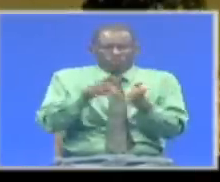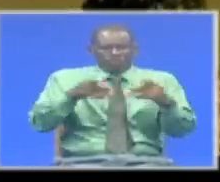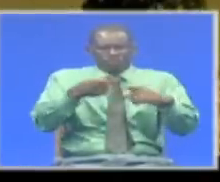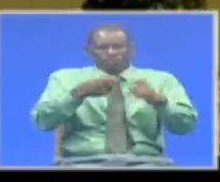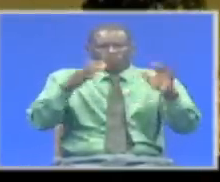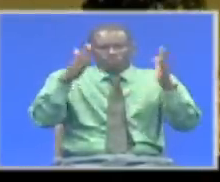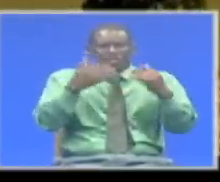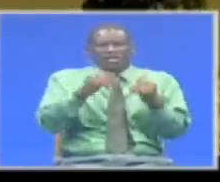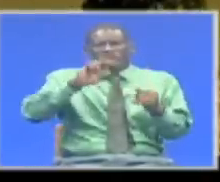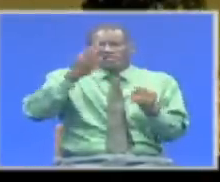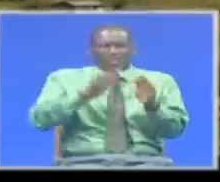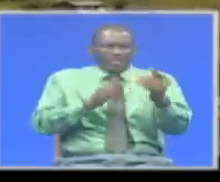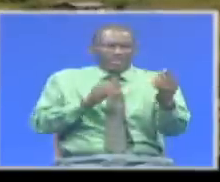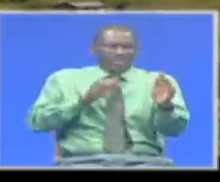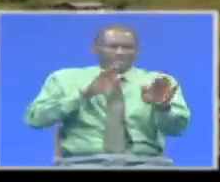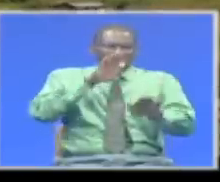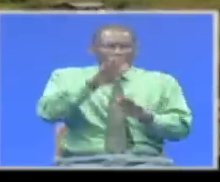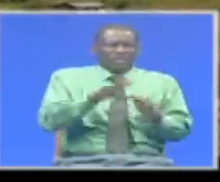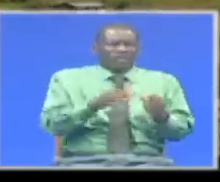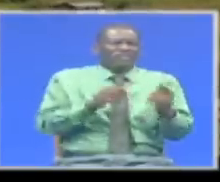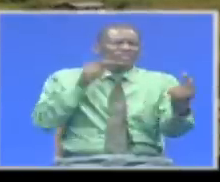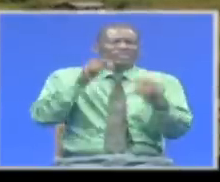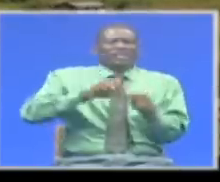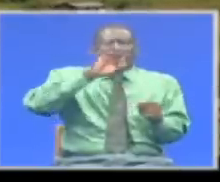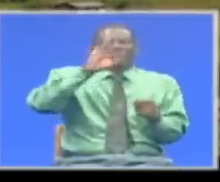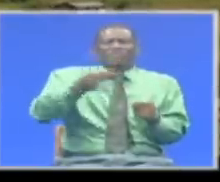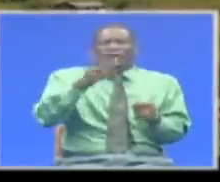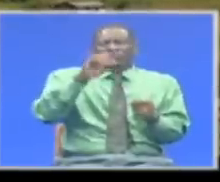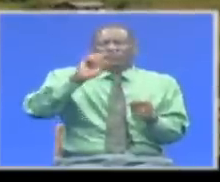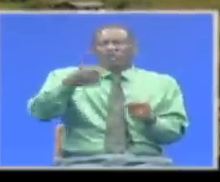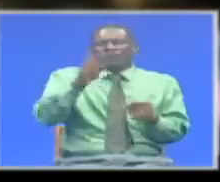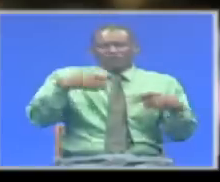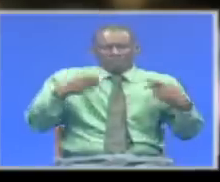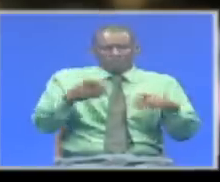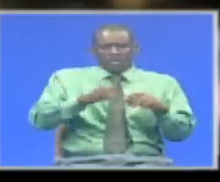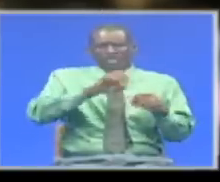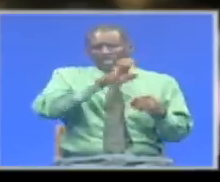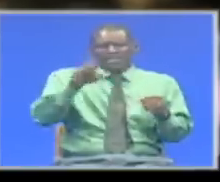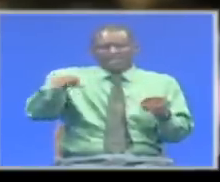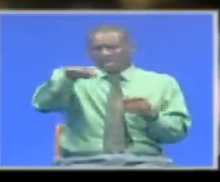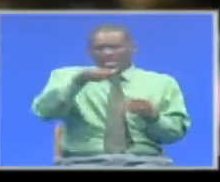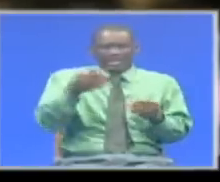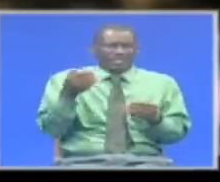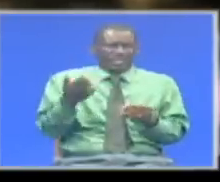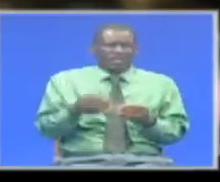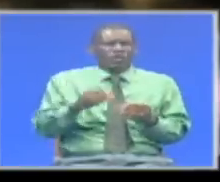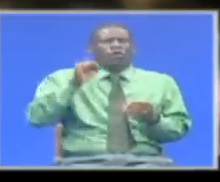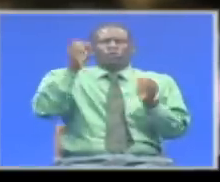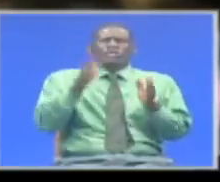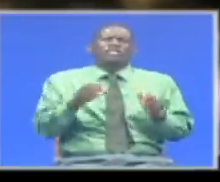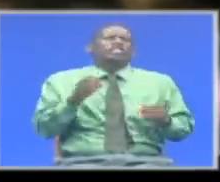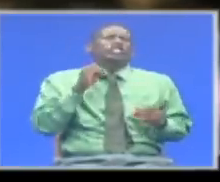Now, the second phase, targeting thousands more in the eastern block, looms. Wanasiasa ndio analeta shida yote kwa